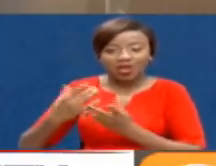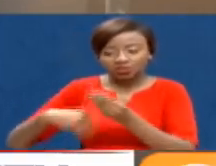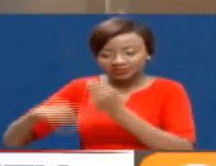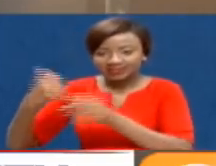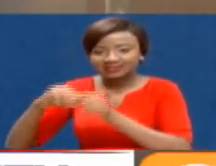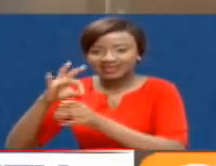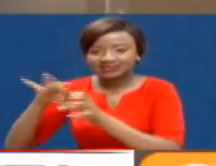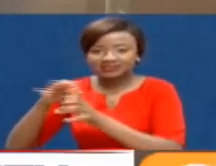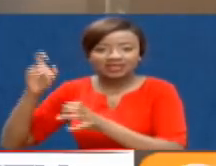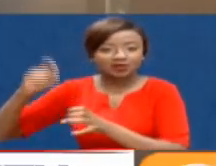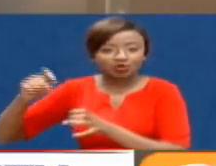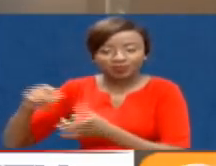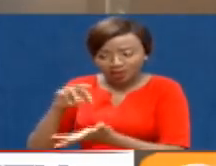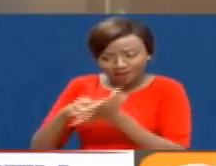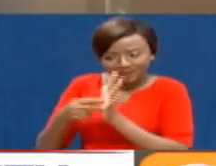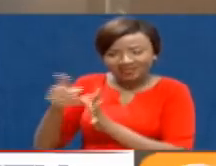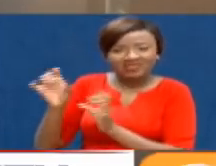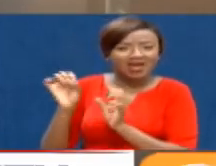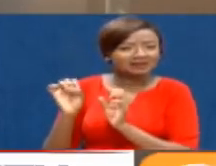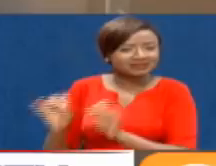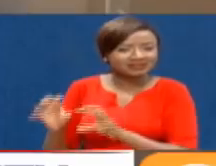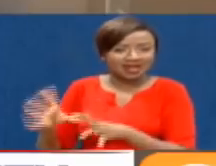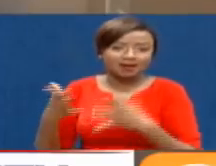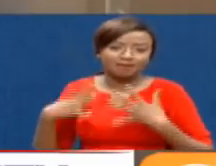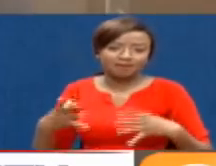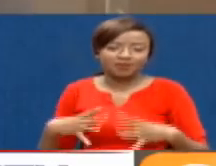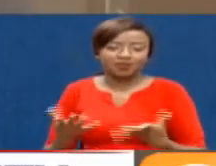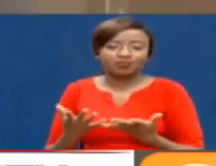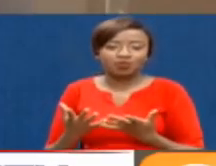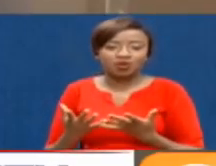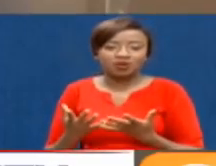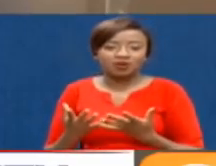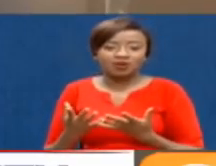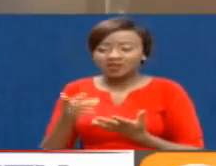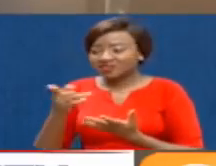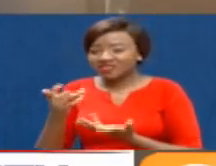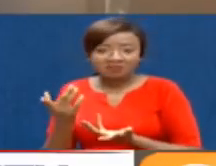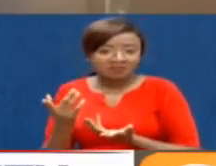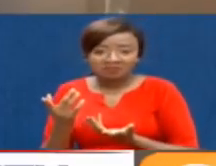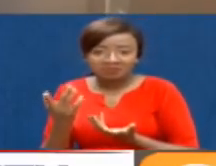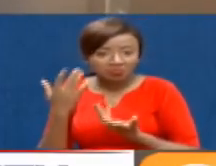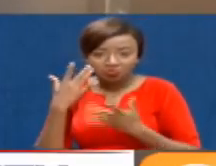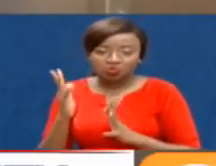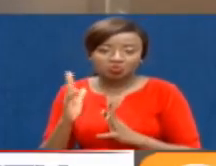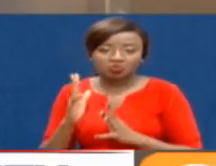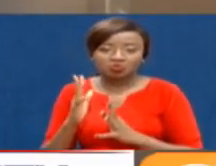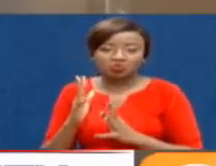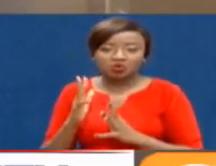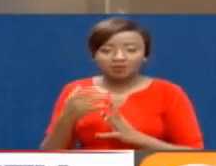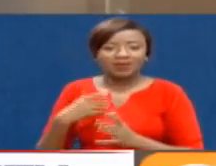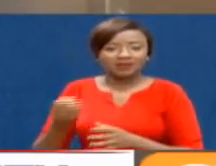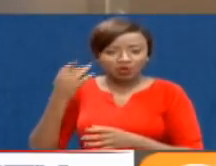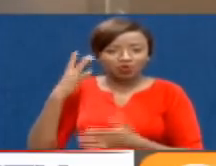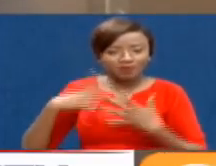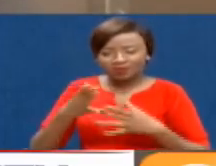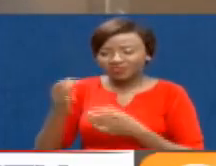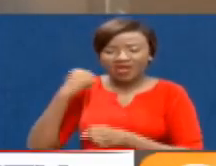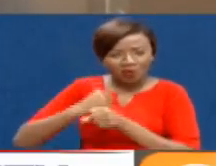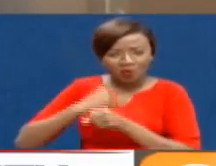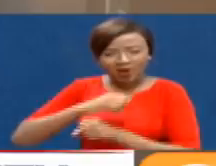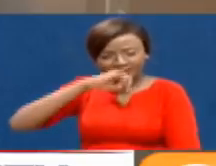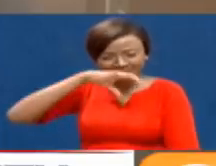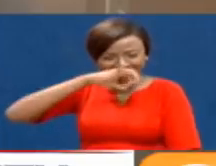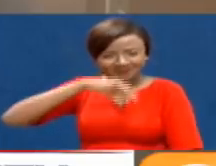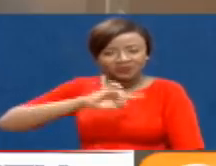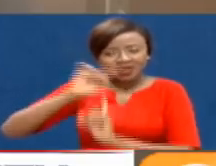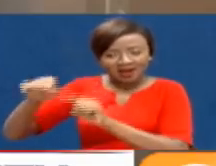that's a very informal economy. It's a big, powerful one, but it's hugely informal. They don't track the data. I know all those people who work hard and they have to be out there in